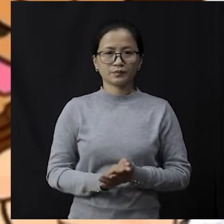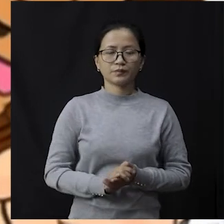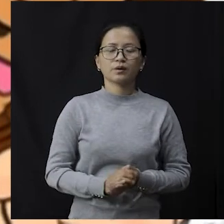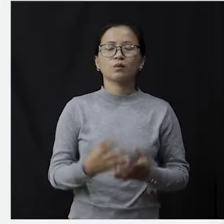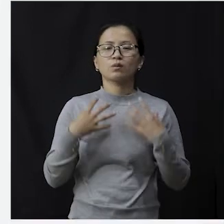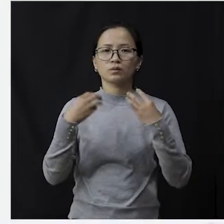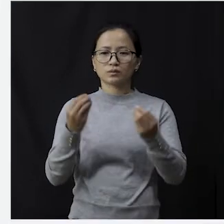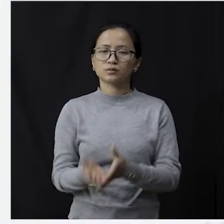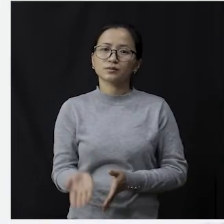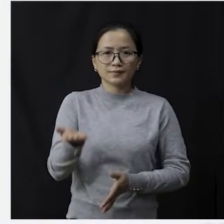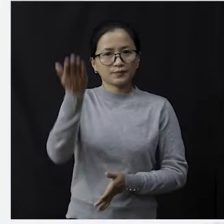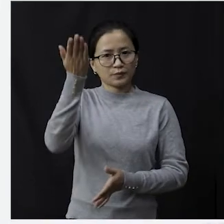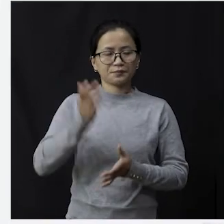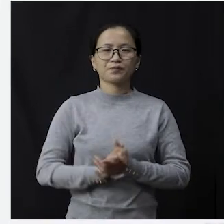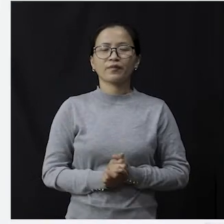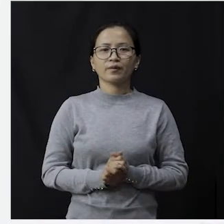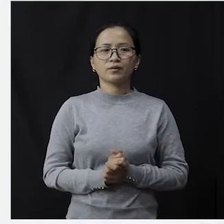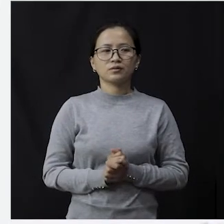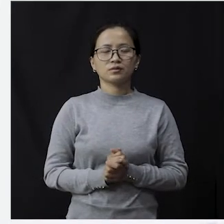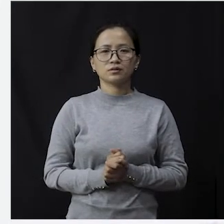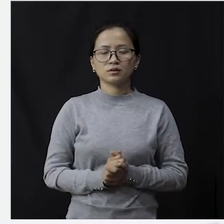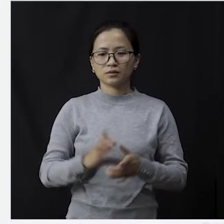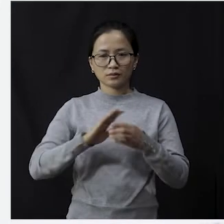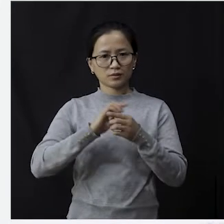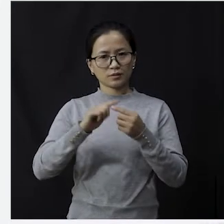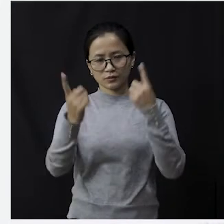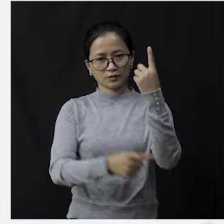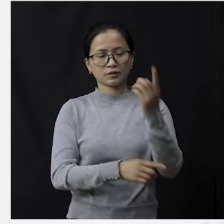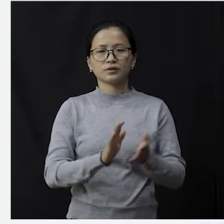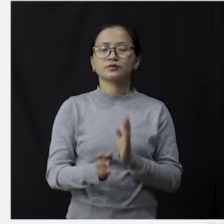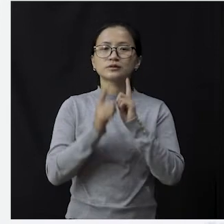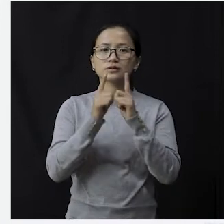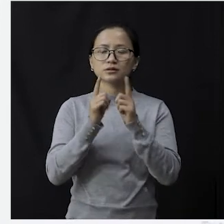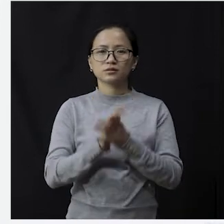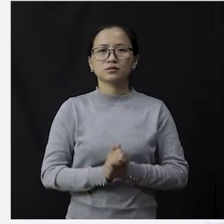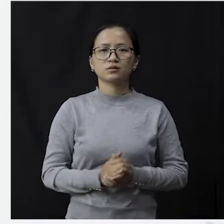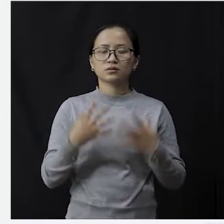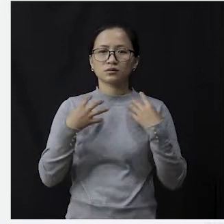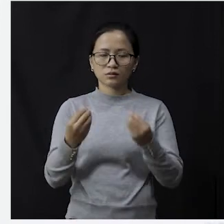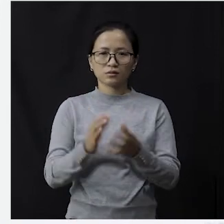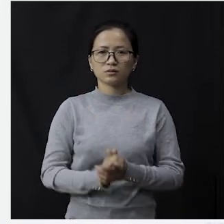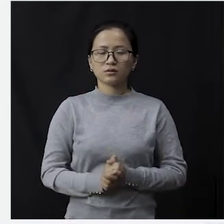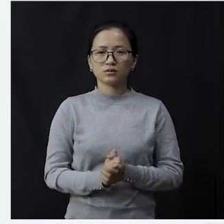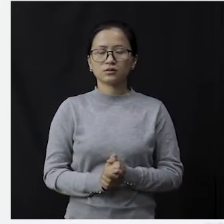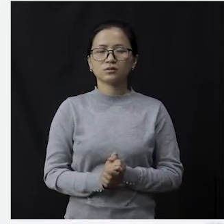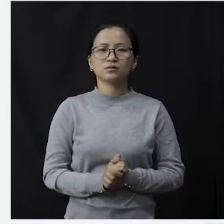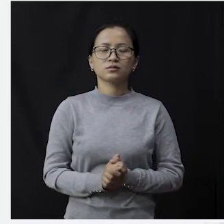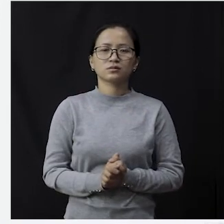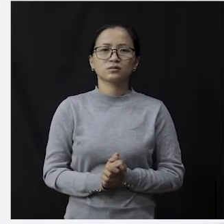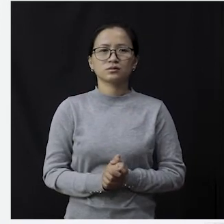to be when you grow up. So we have come to the end of the discussions, but I want to probe you some